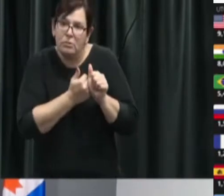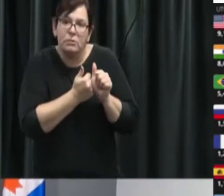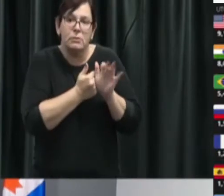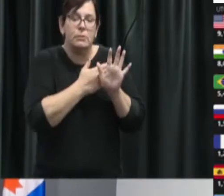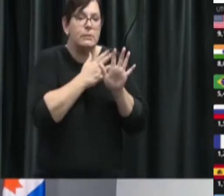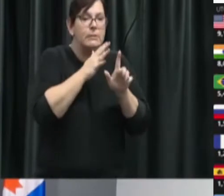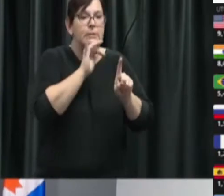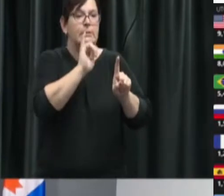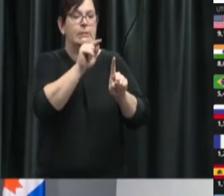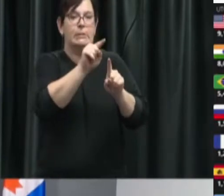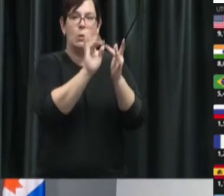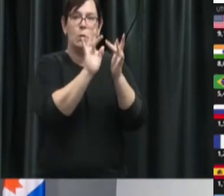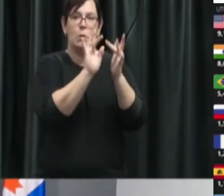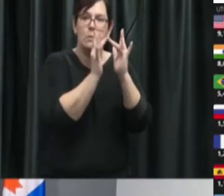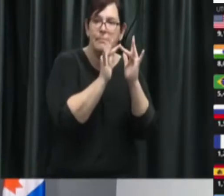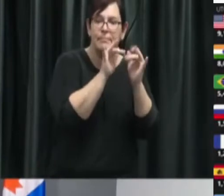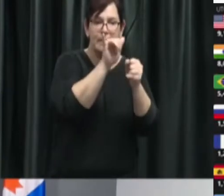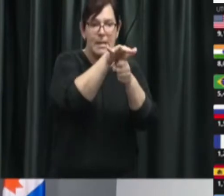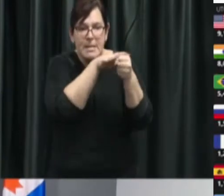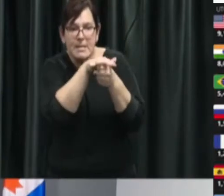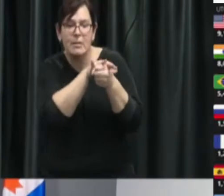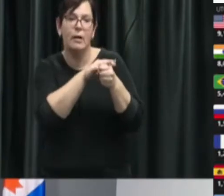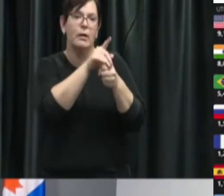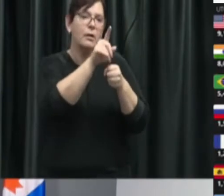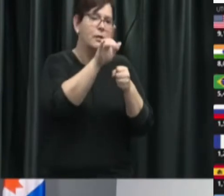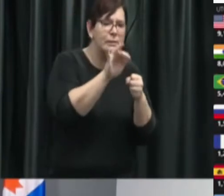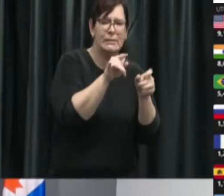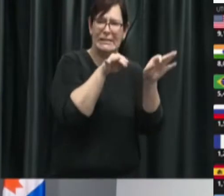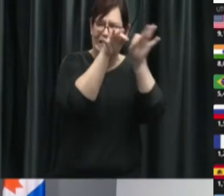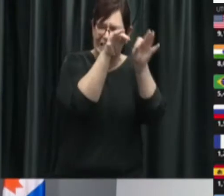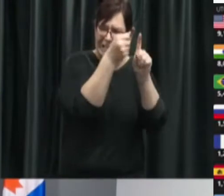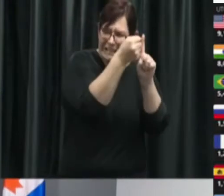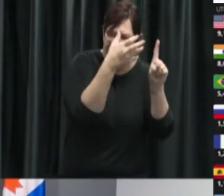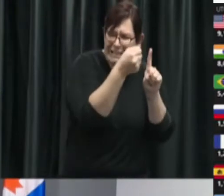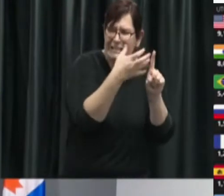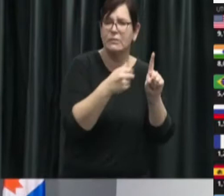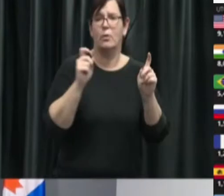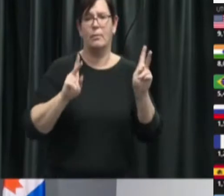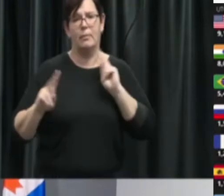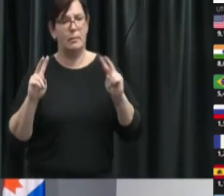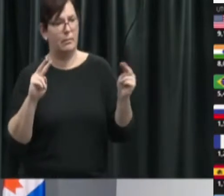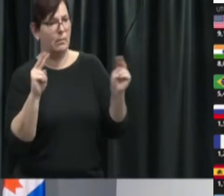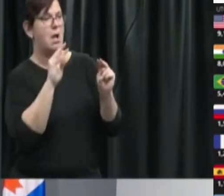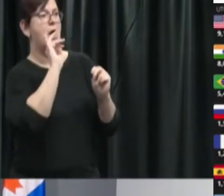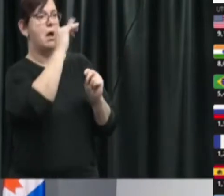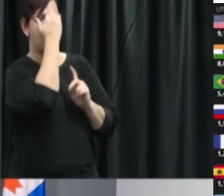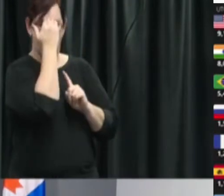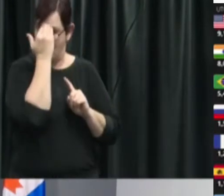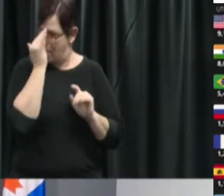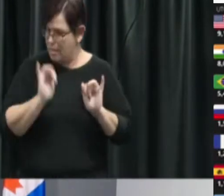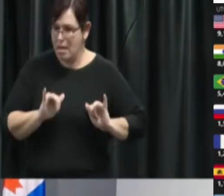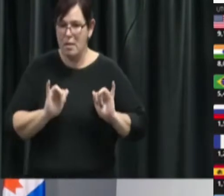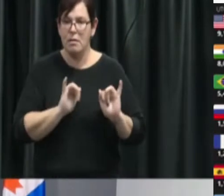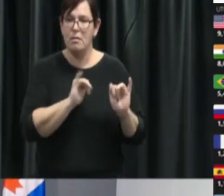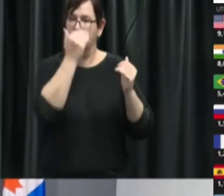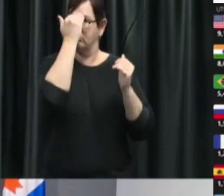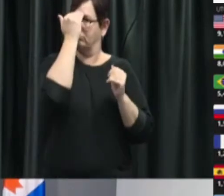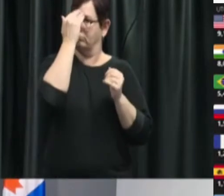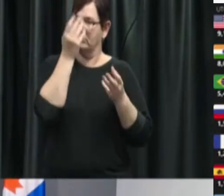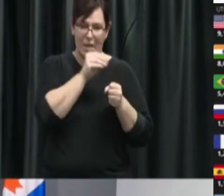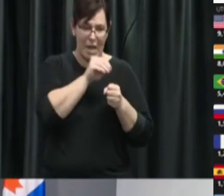that describes outbreaks, so people might actually have a better sense as to where transmission is happening in our city so that they can take appropriate